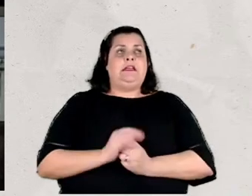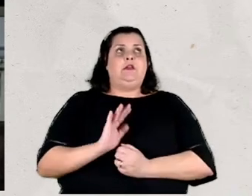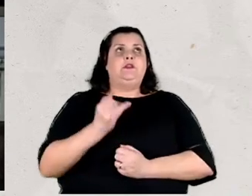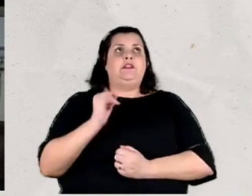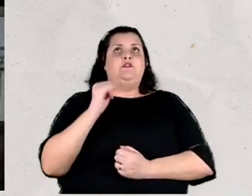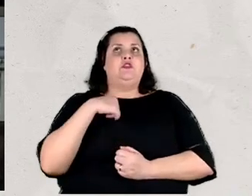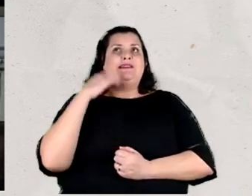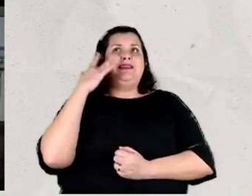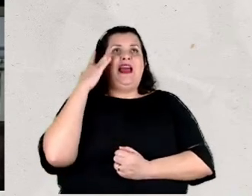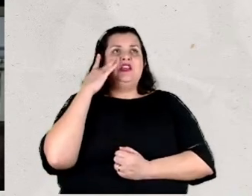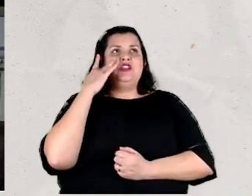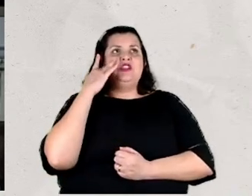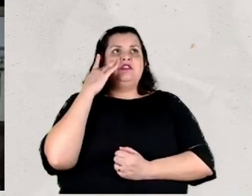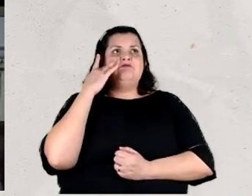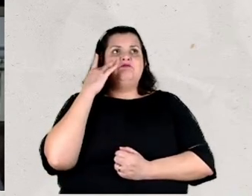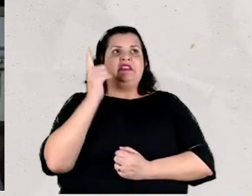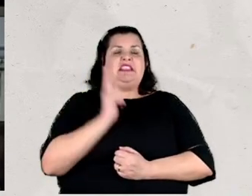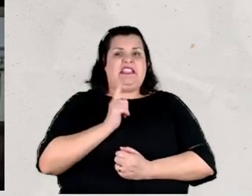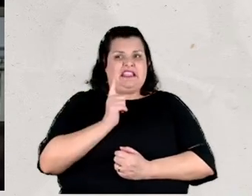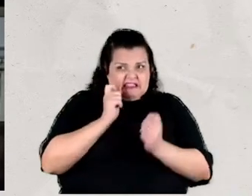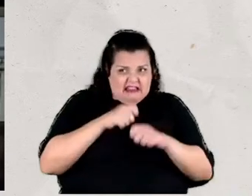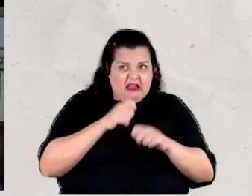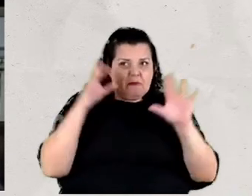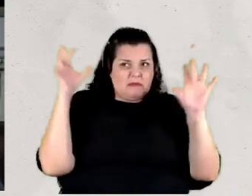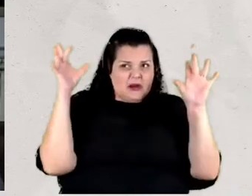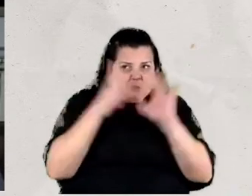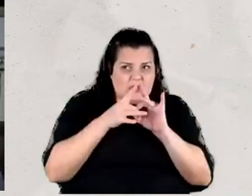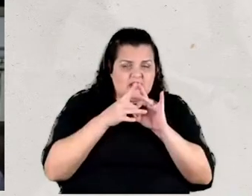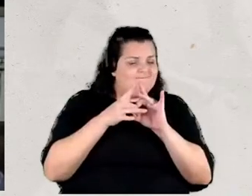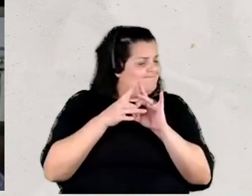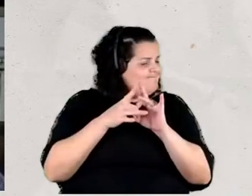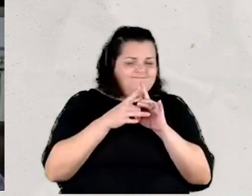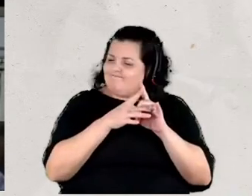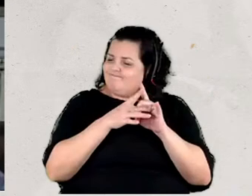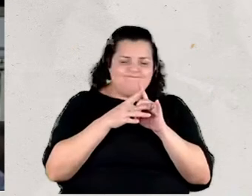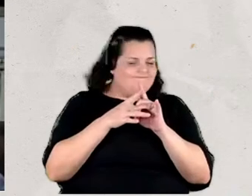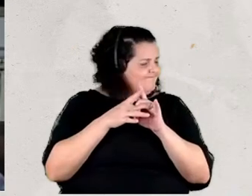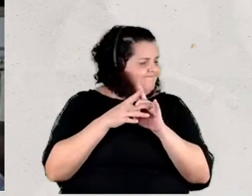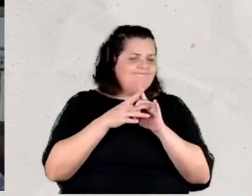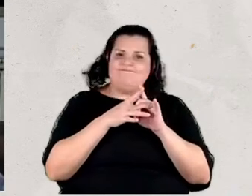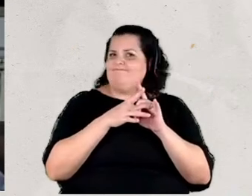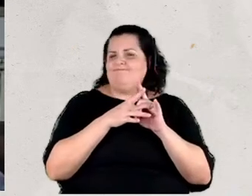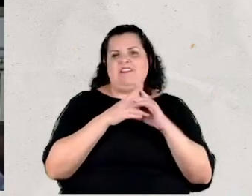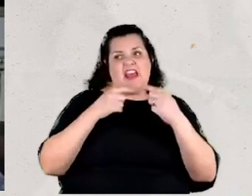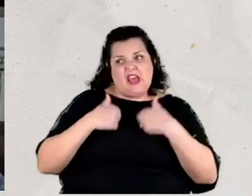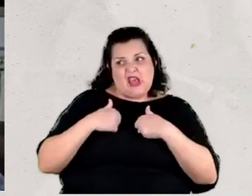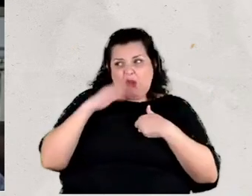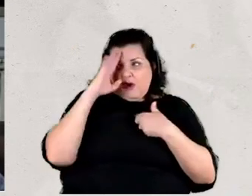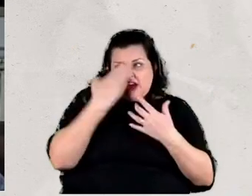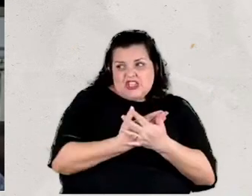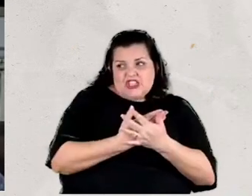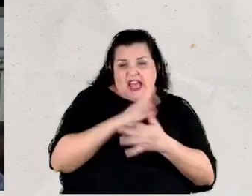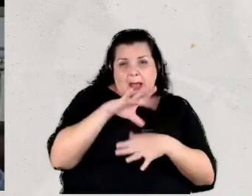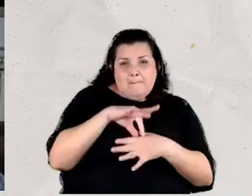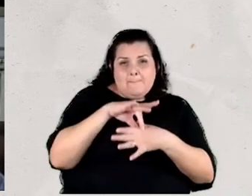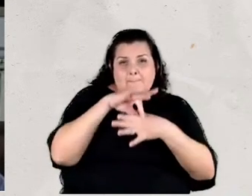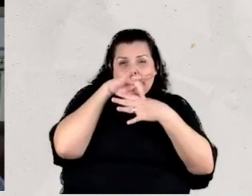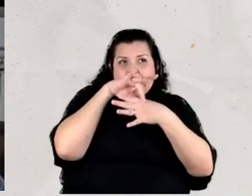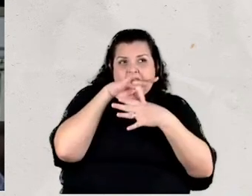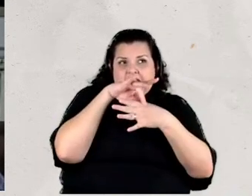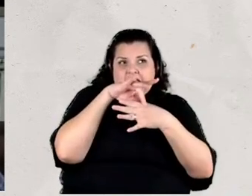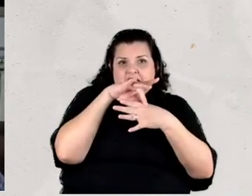leadership at this point. I also don't have any hope for the Israeli leadership. My own leadership is